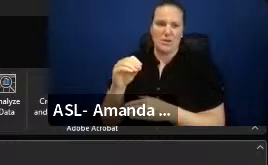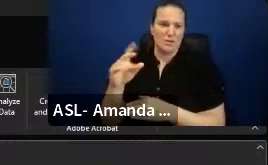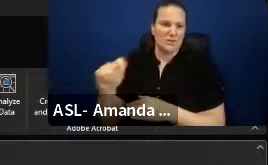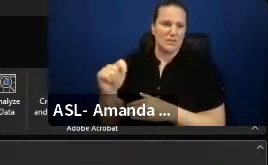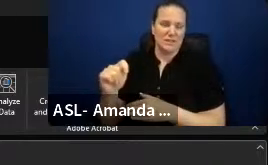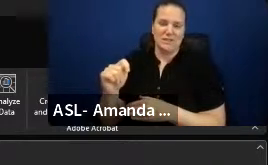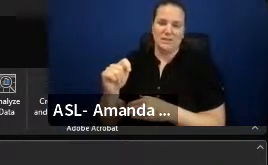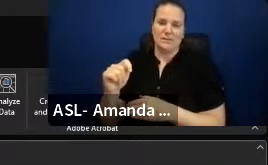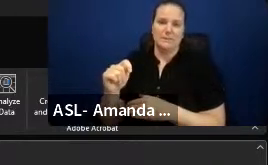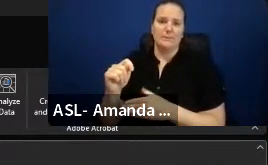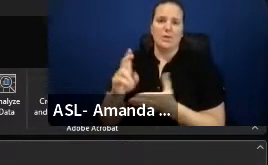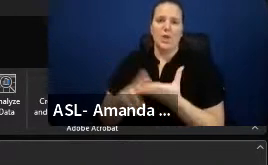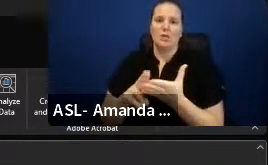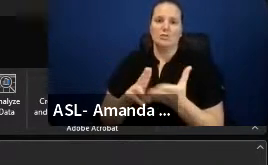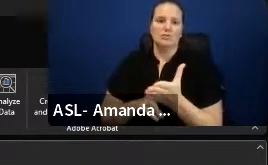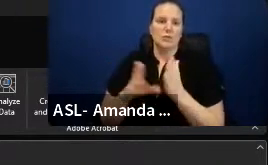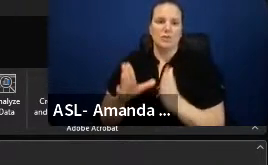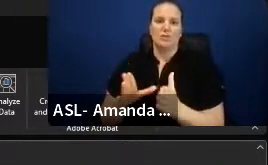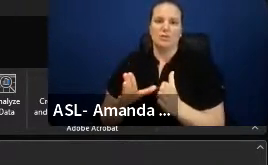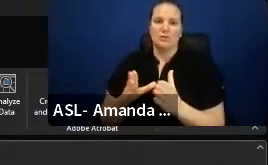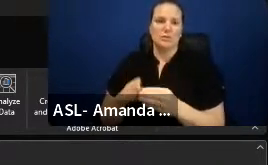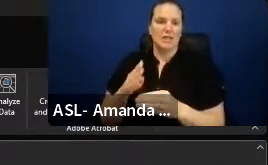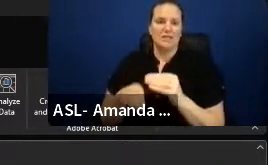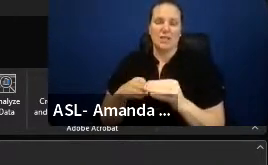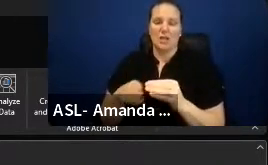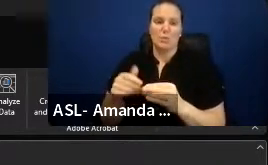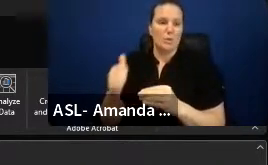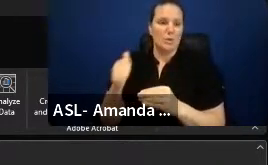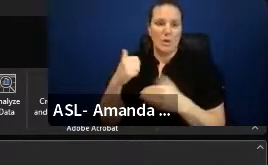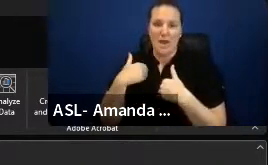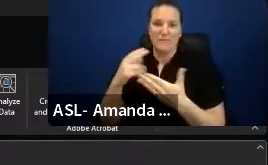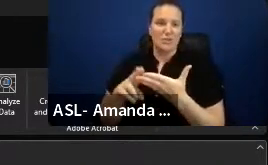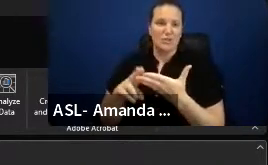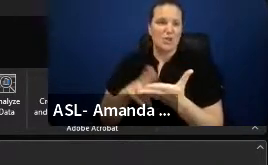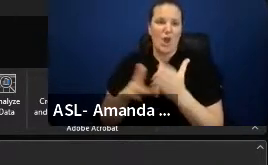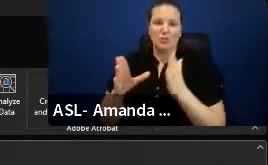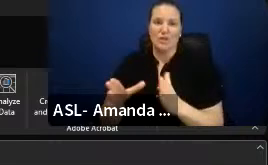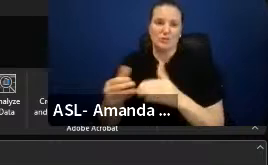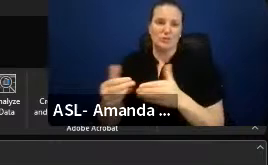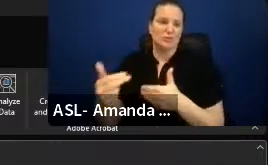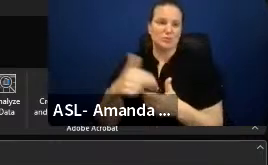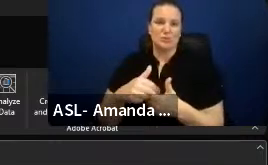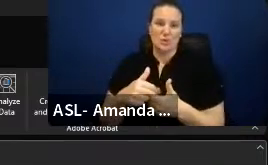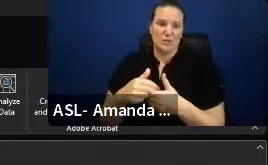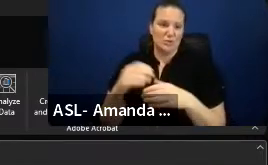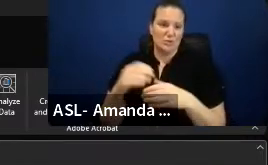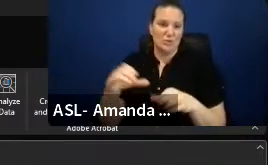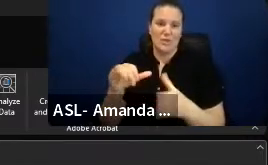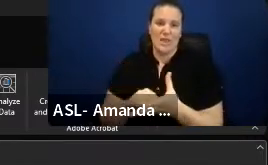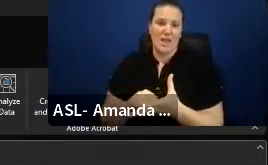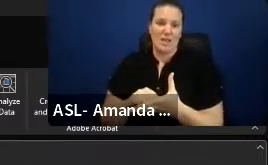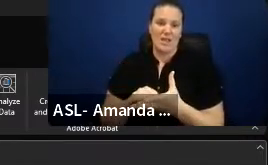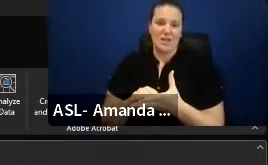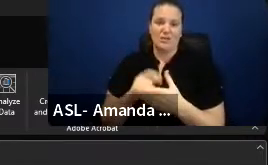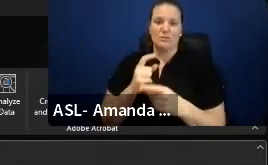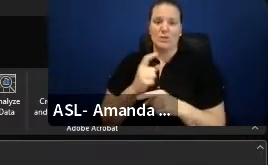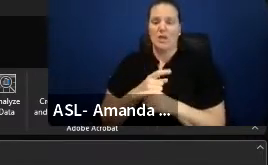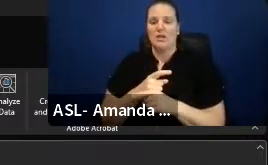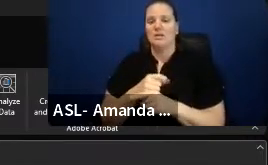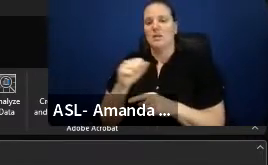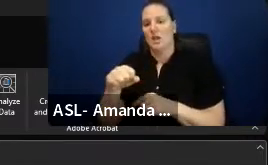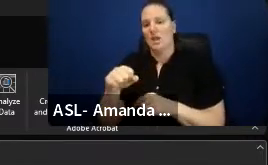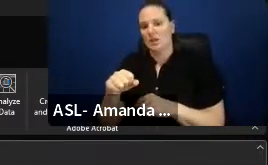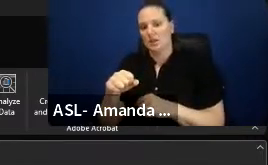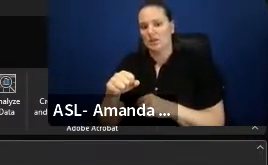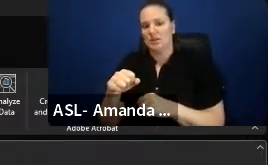and contractors to get it done. We won't have a contractor on board to do that for quite a while. Yeah, I mean, the